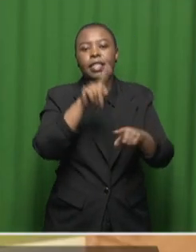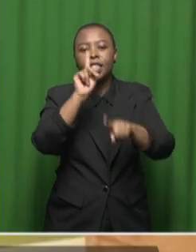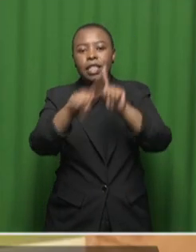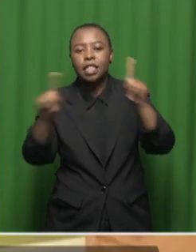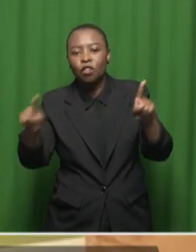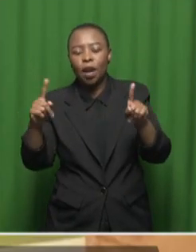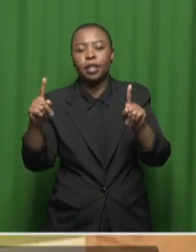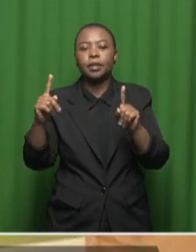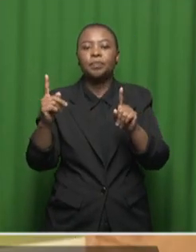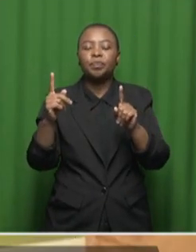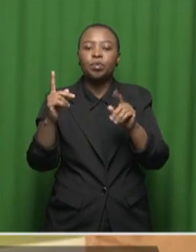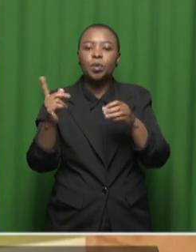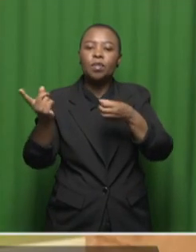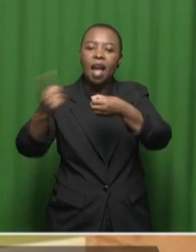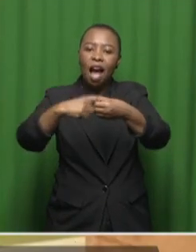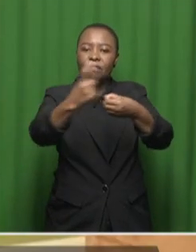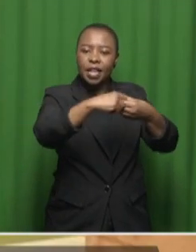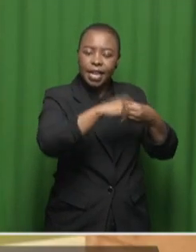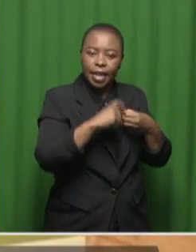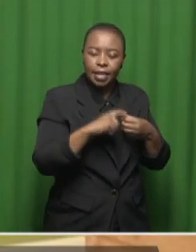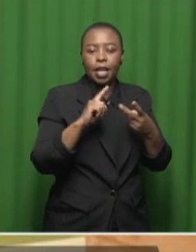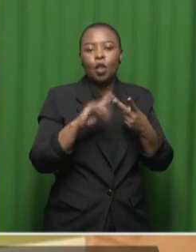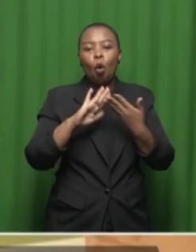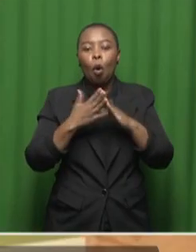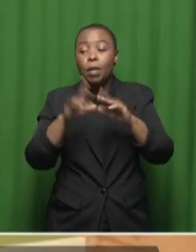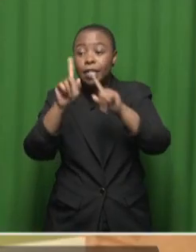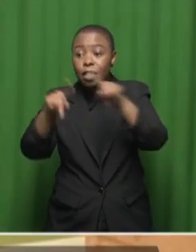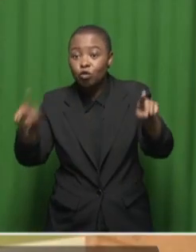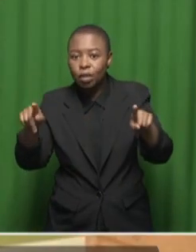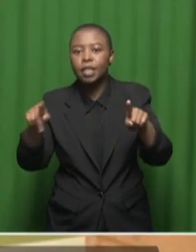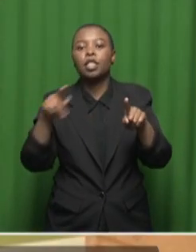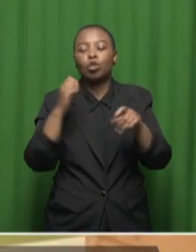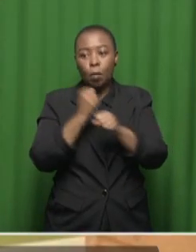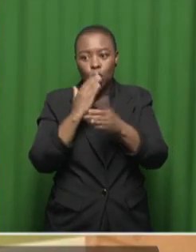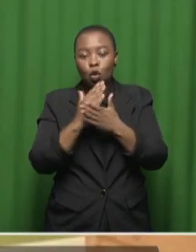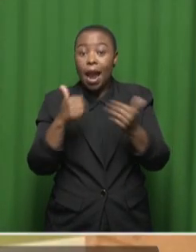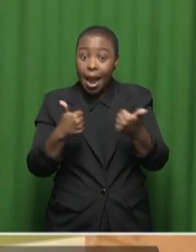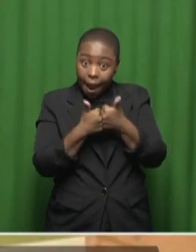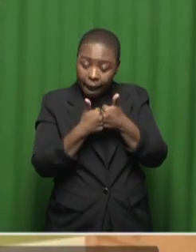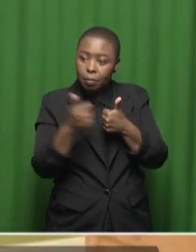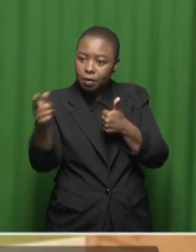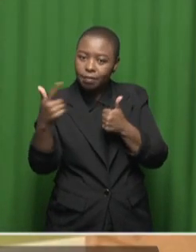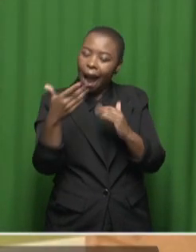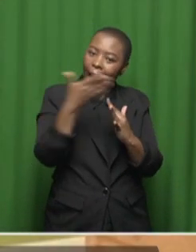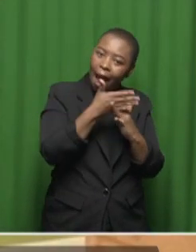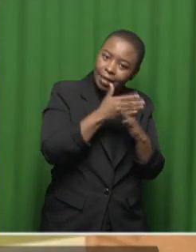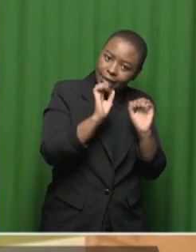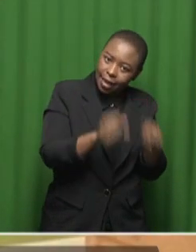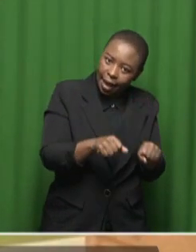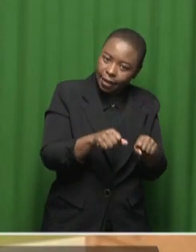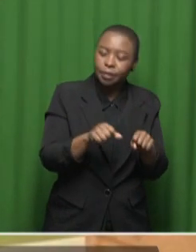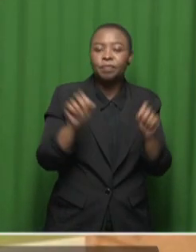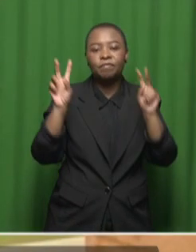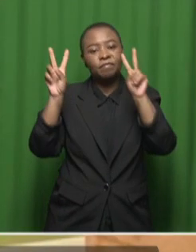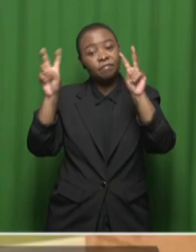We're working with different communities as well in terms of ensuring that they do have access to attending the games in it. From an inclusion